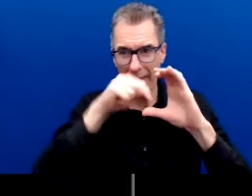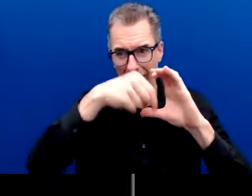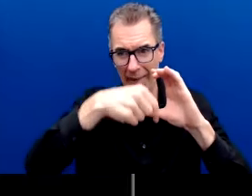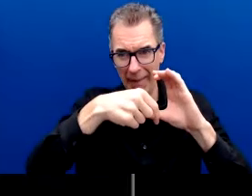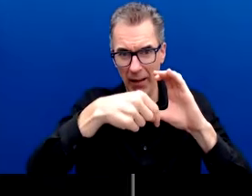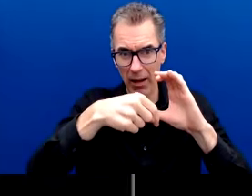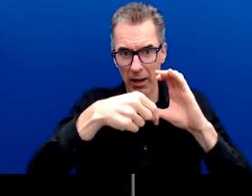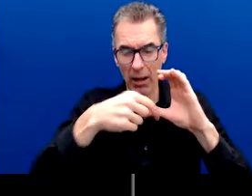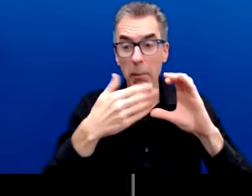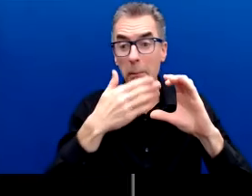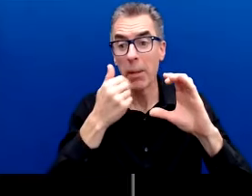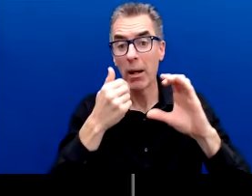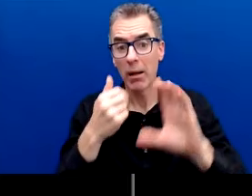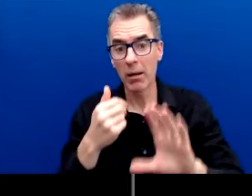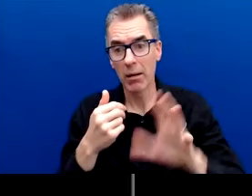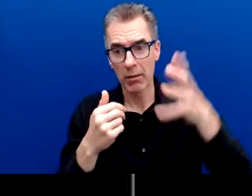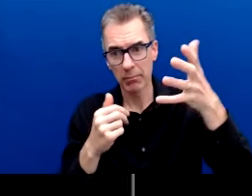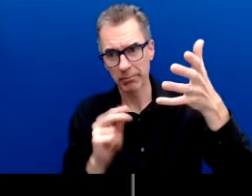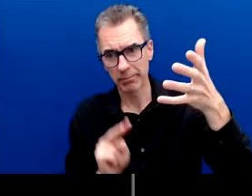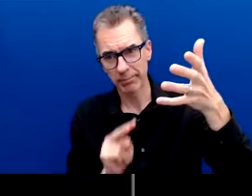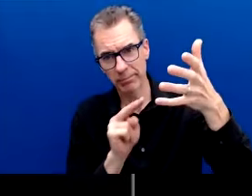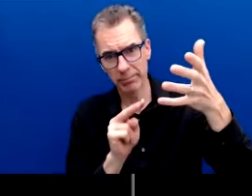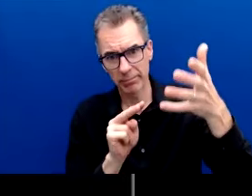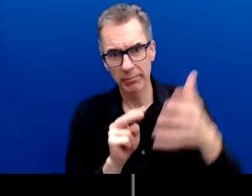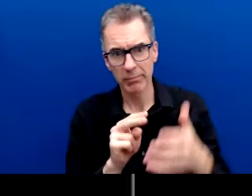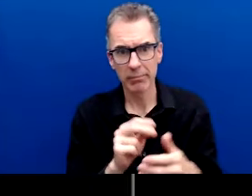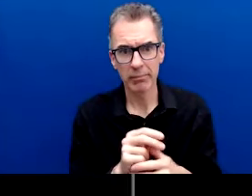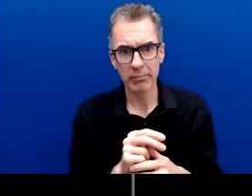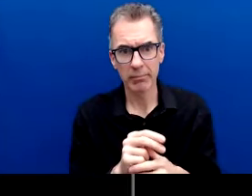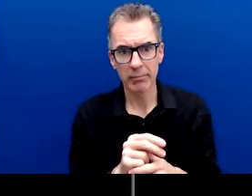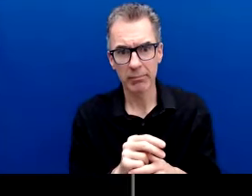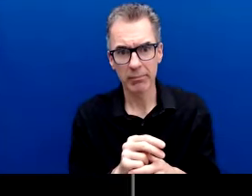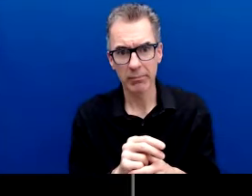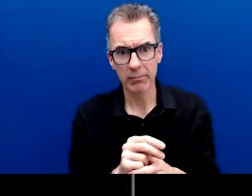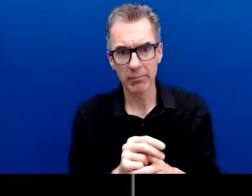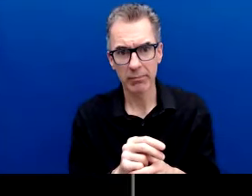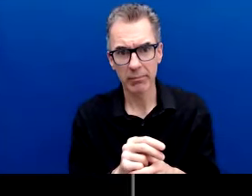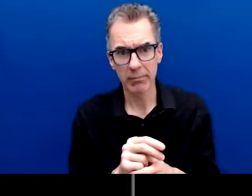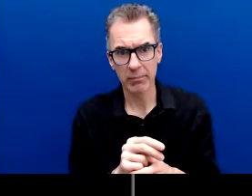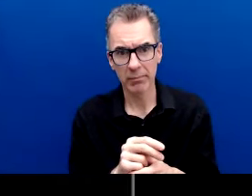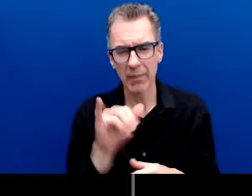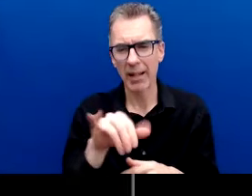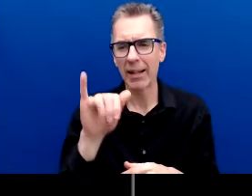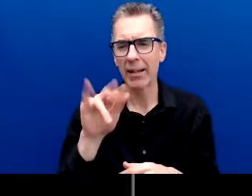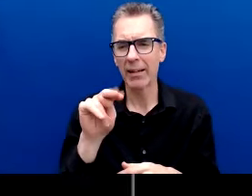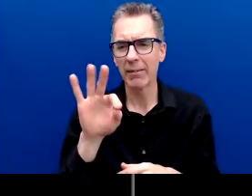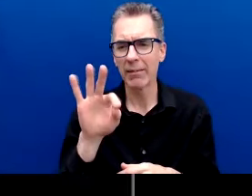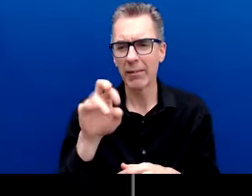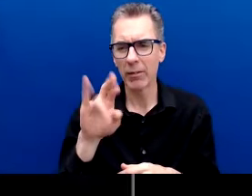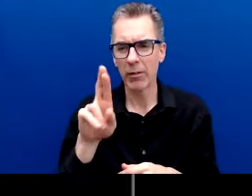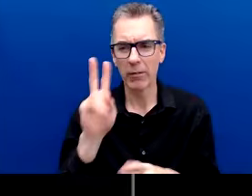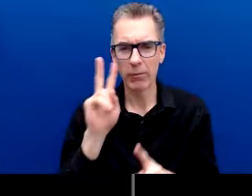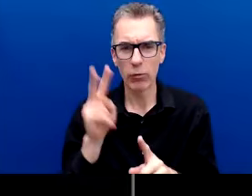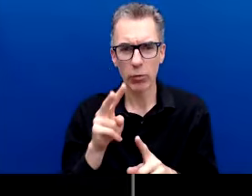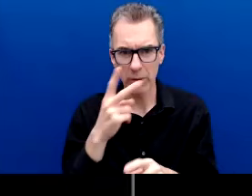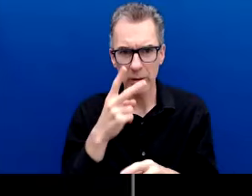view of the palatine bone is if we flip over and look at the inferior view of the skull, and we can see the palatine bones